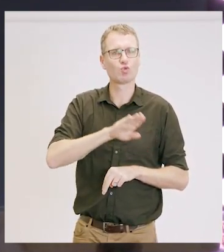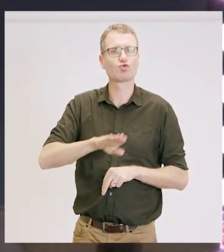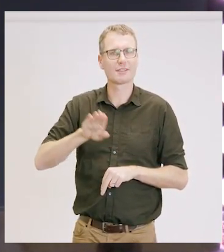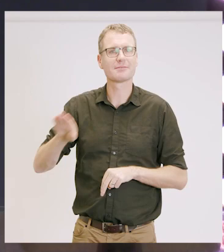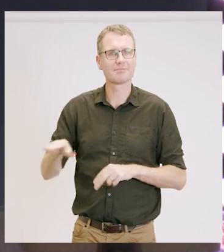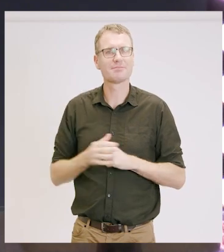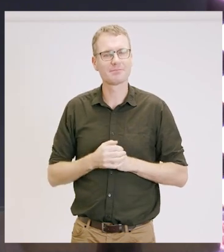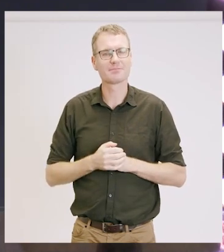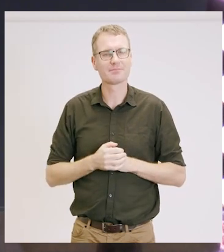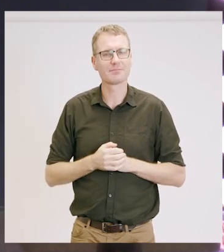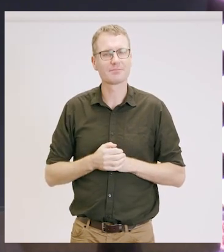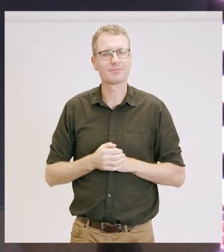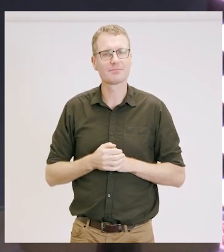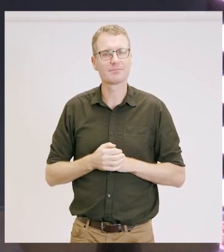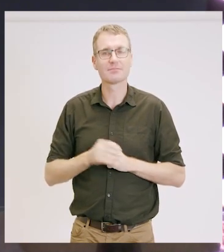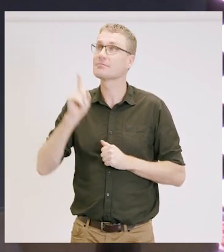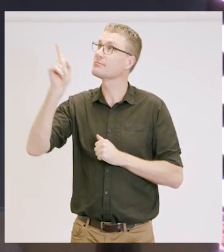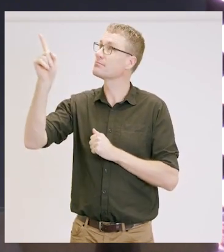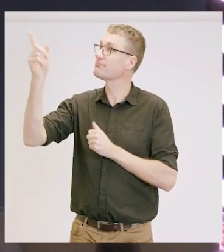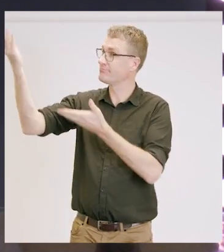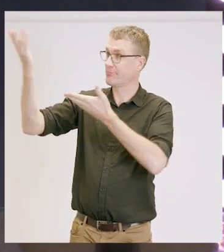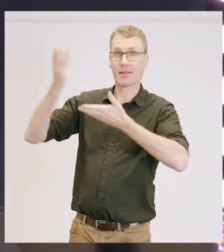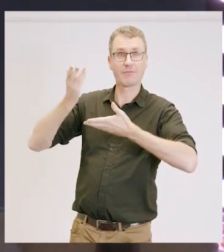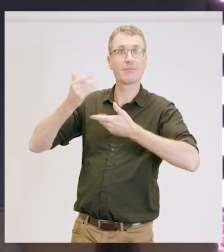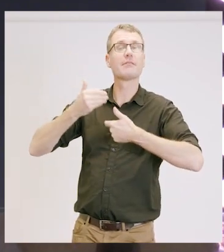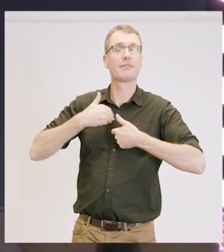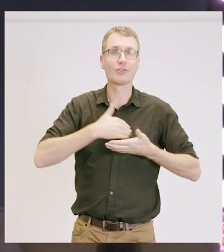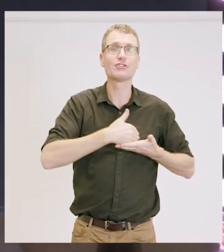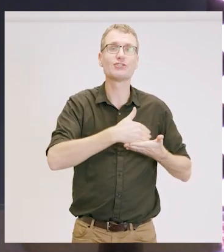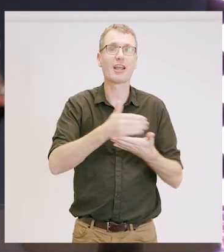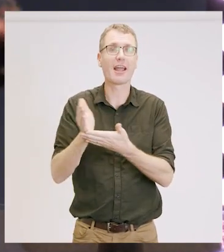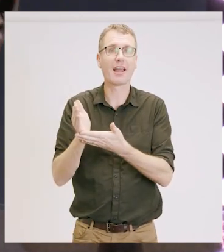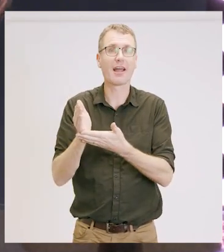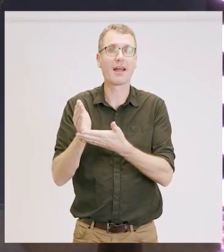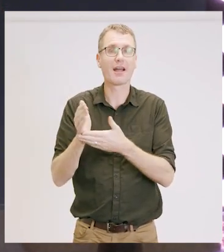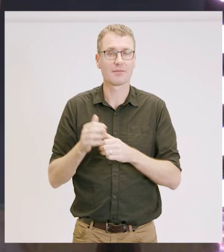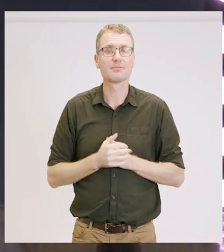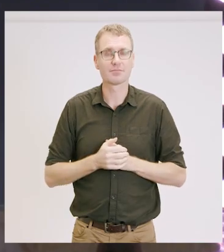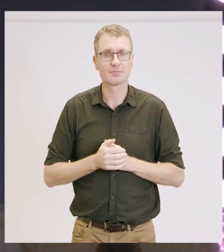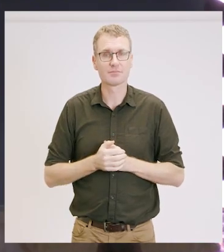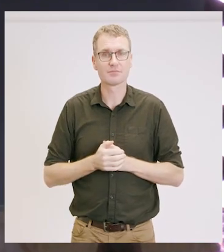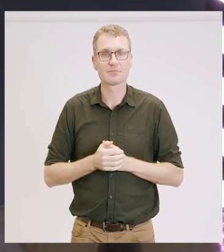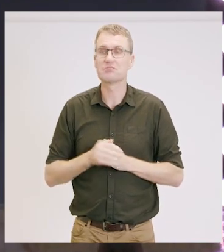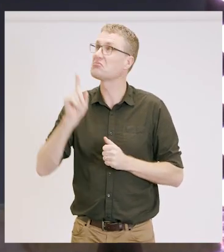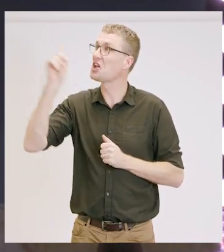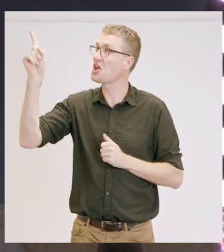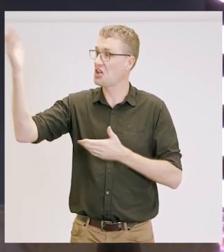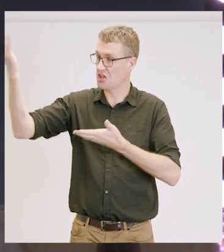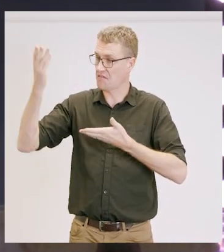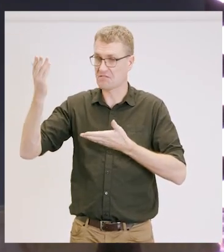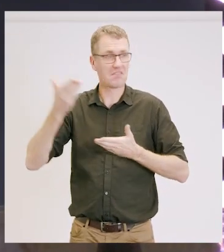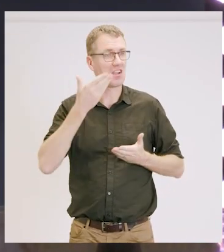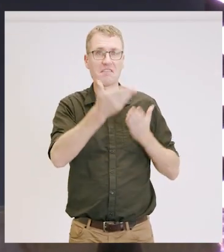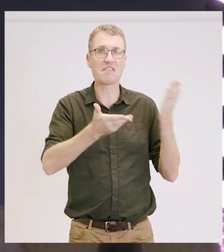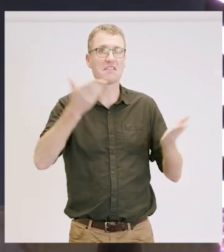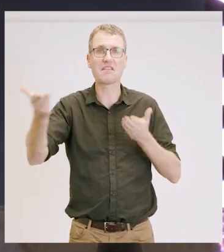have God as our Father. We are the children of God. And what he's given to me, he expects me to share with